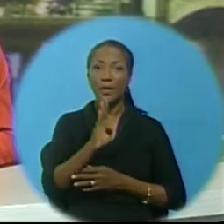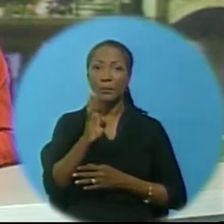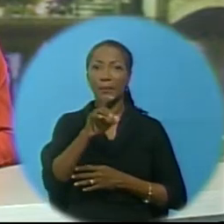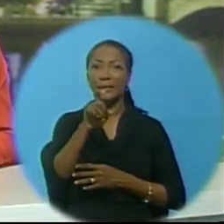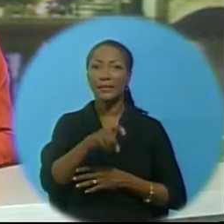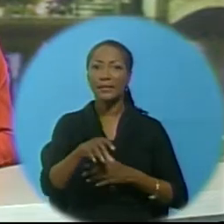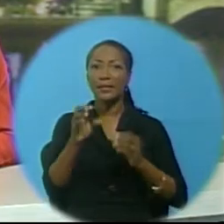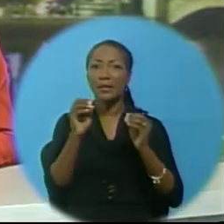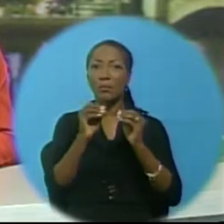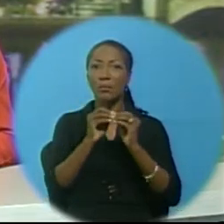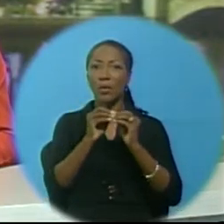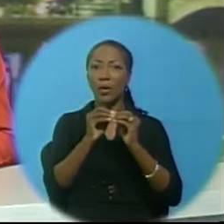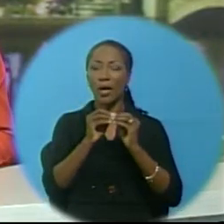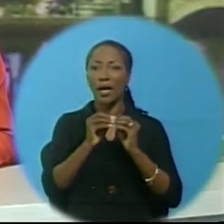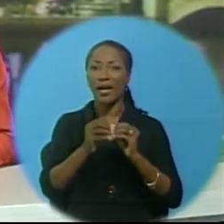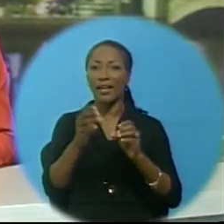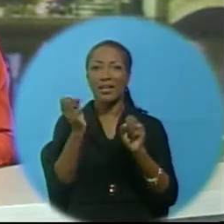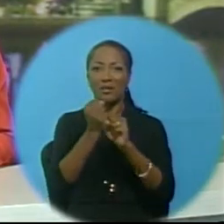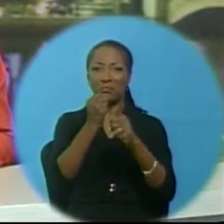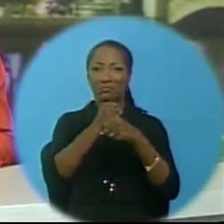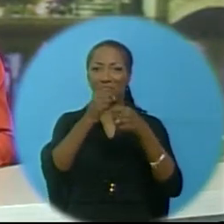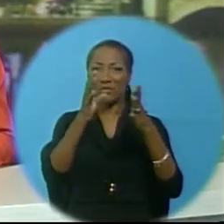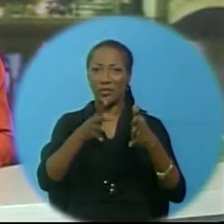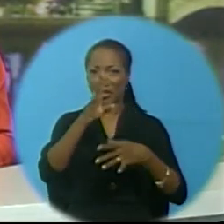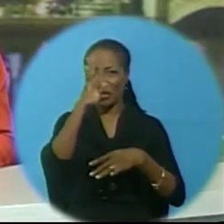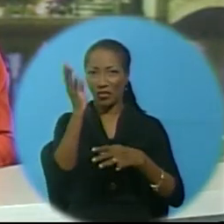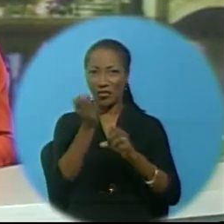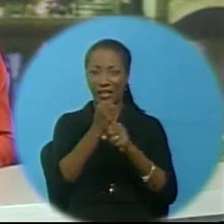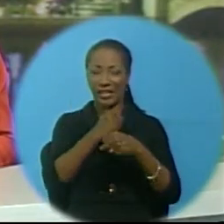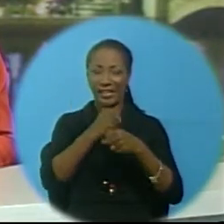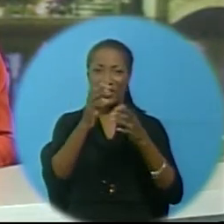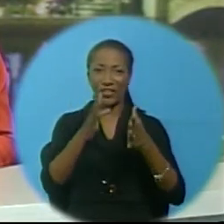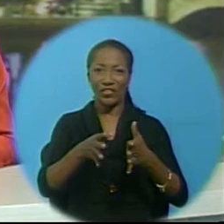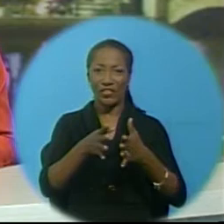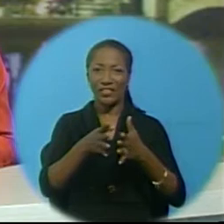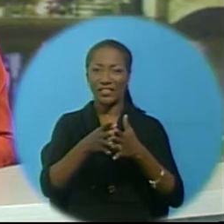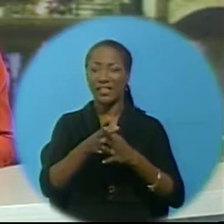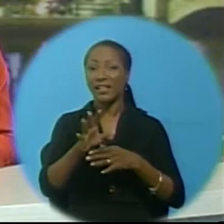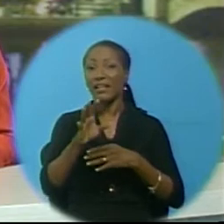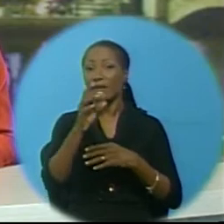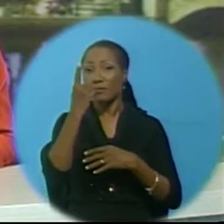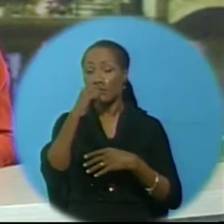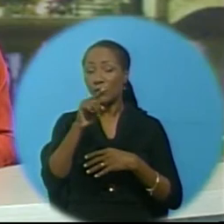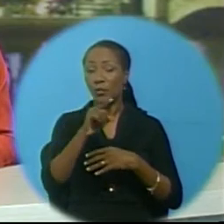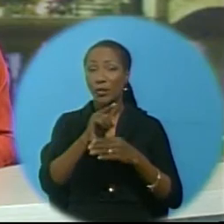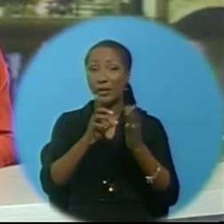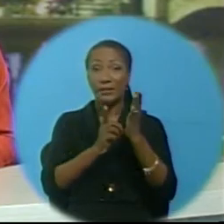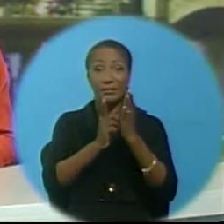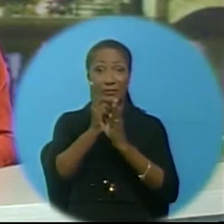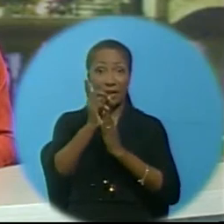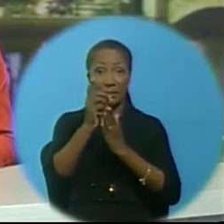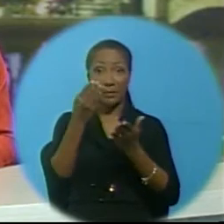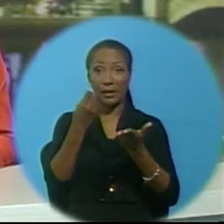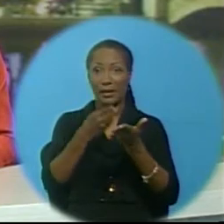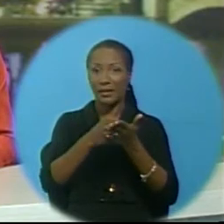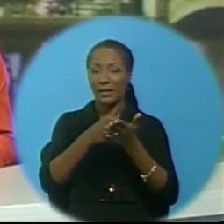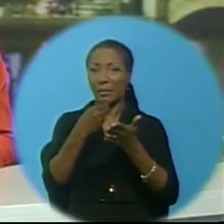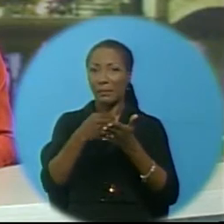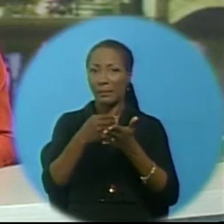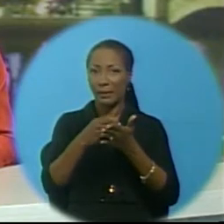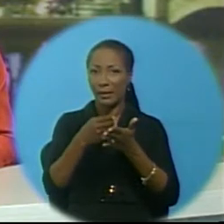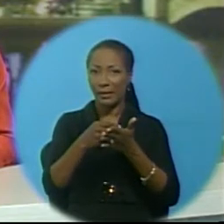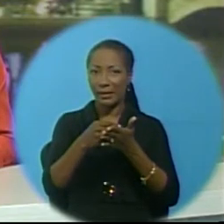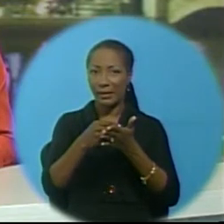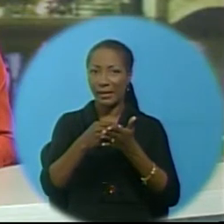Barbados needs more inventors and developers to lower unemployment and generate revenue. But at the same time, it's being warned